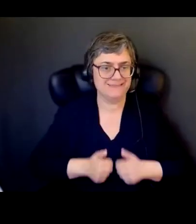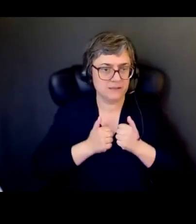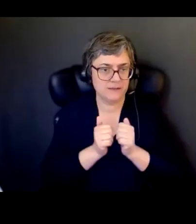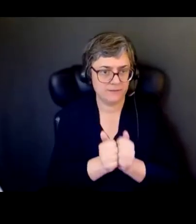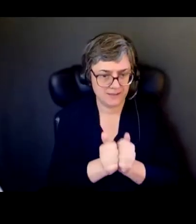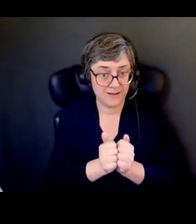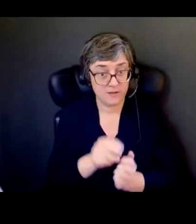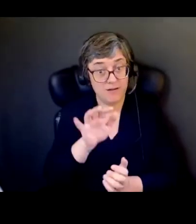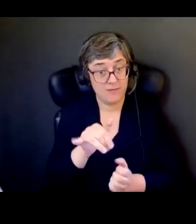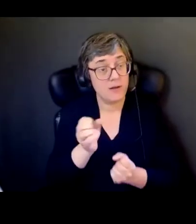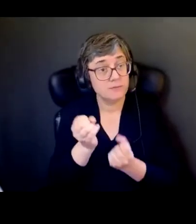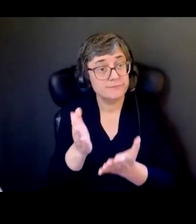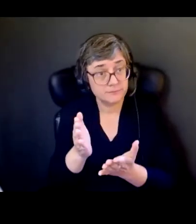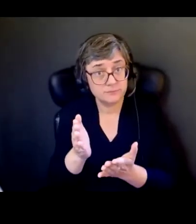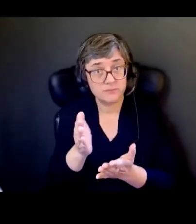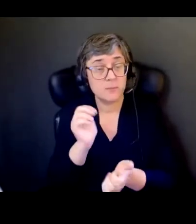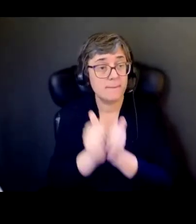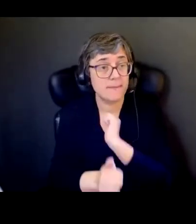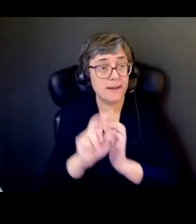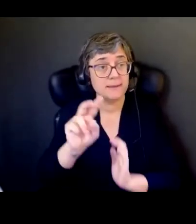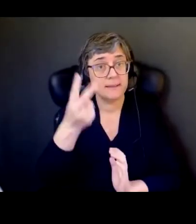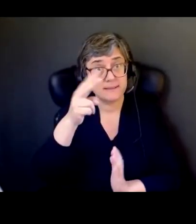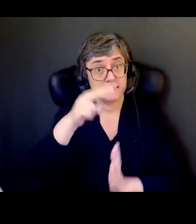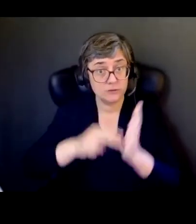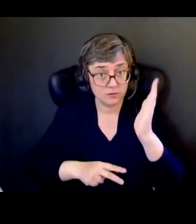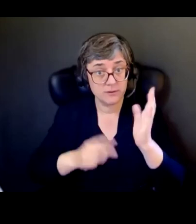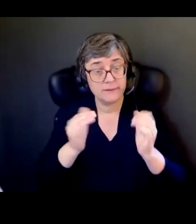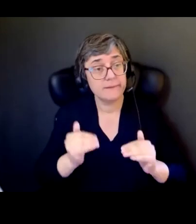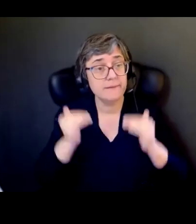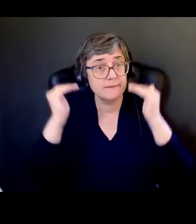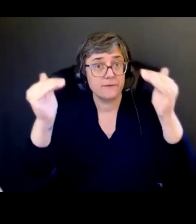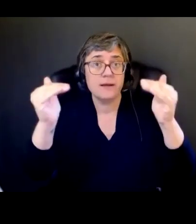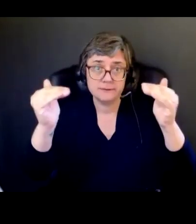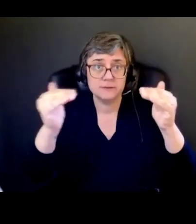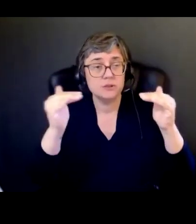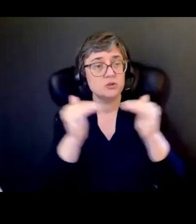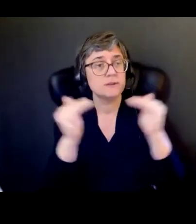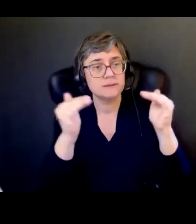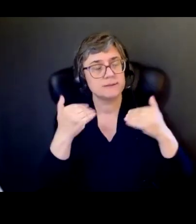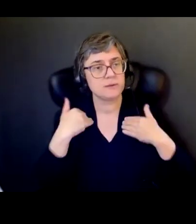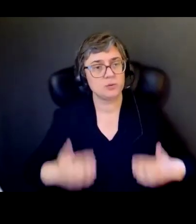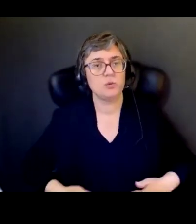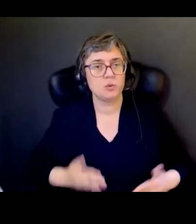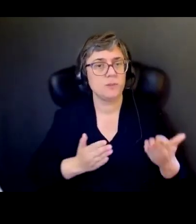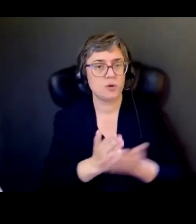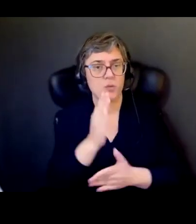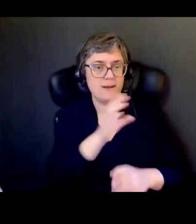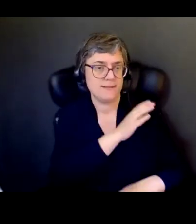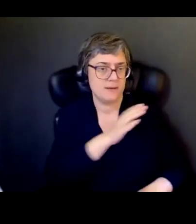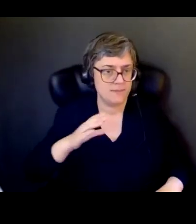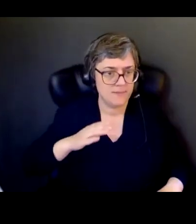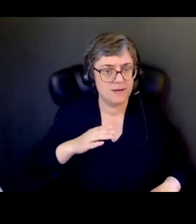second reading and advanced to the Justice and Human Rights Committee. But then the government